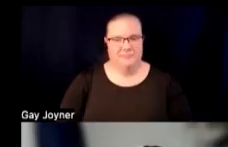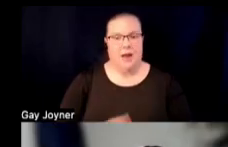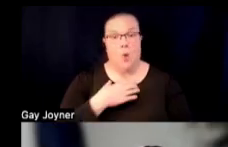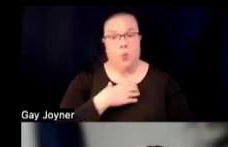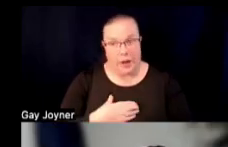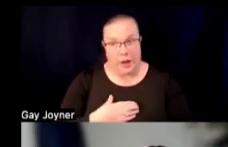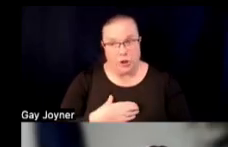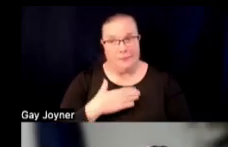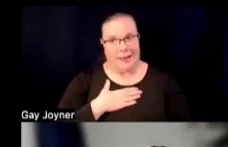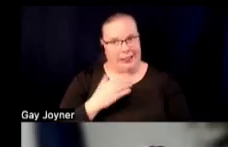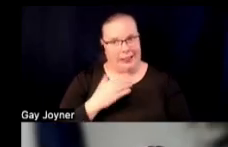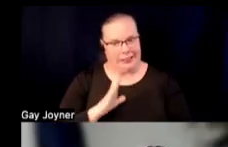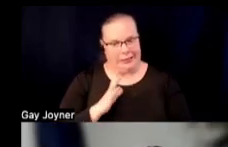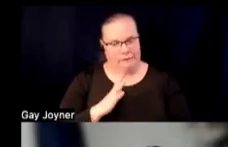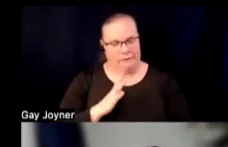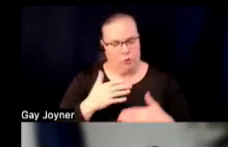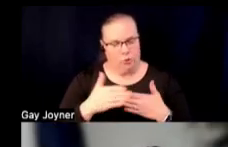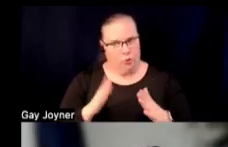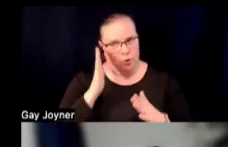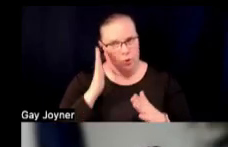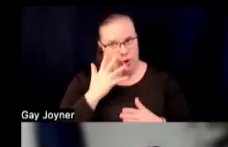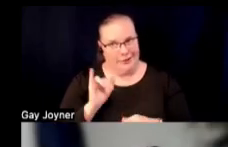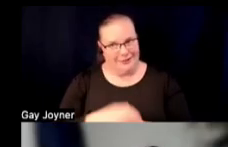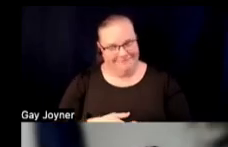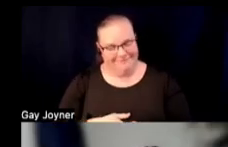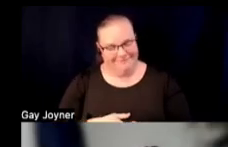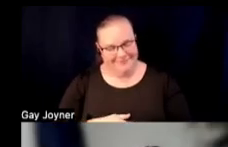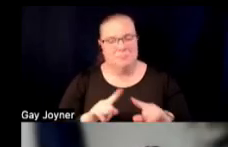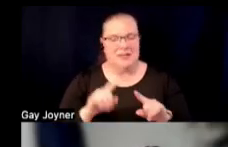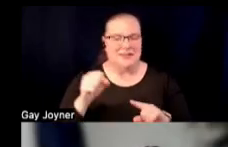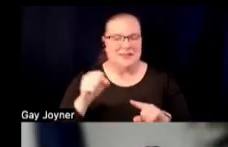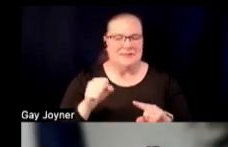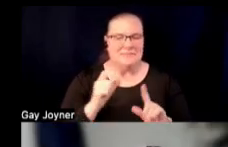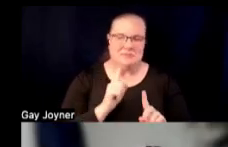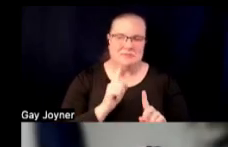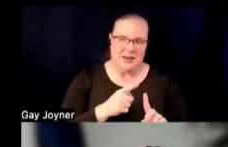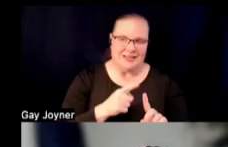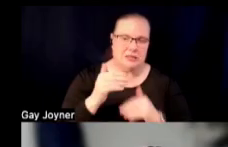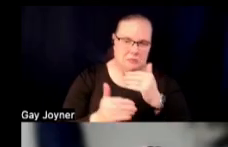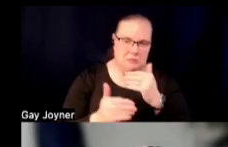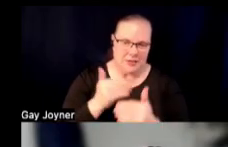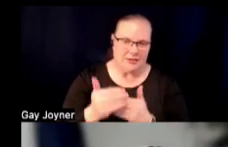room looked like, Mm, I guess. mm, Um, but yeah, basically the same process as the